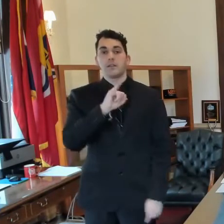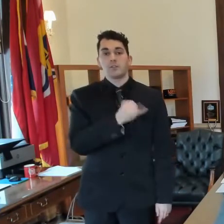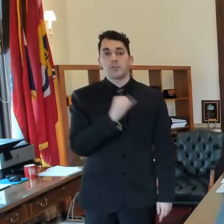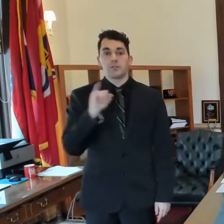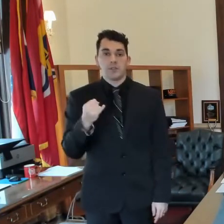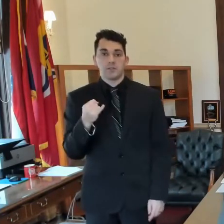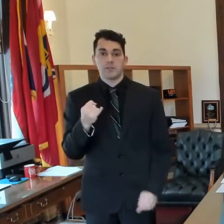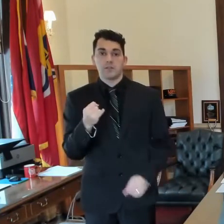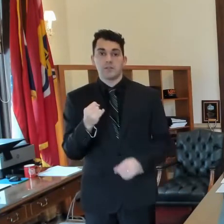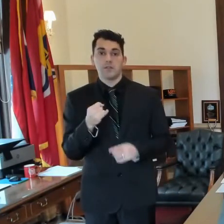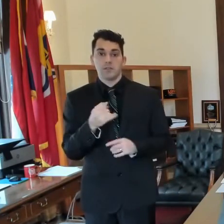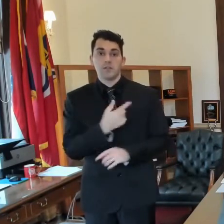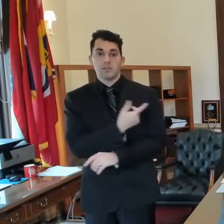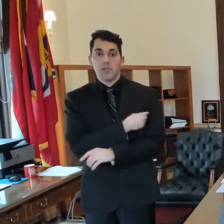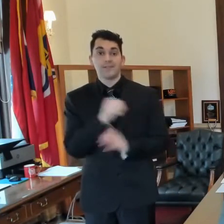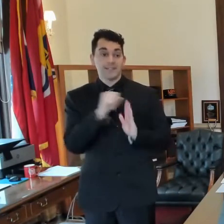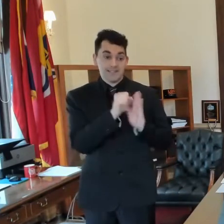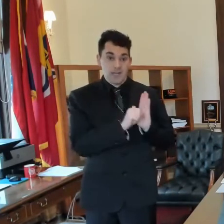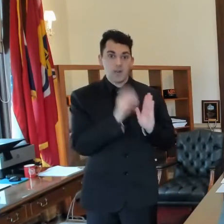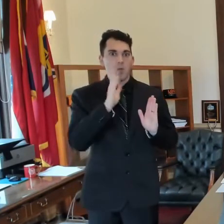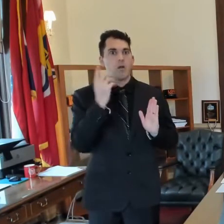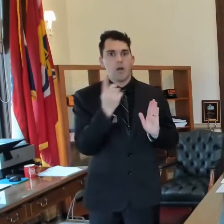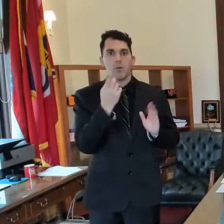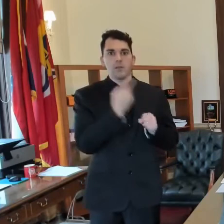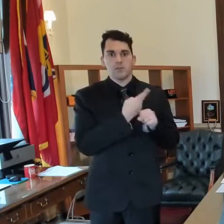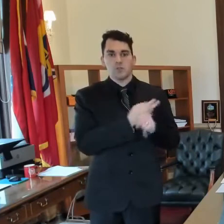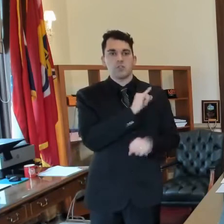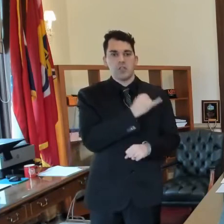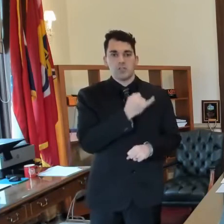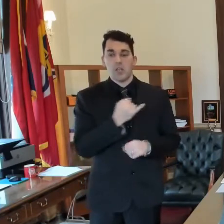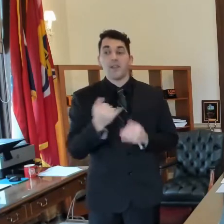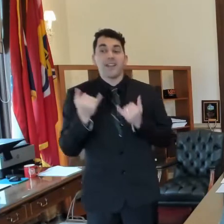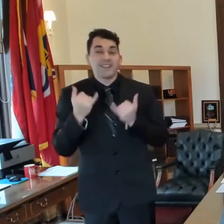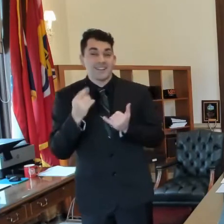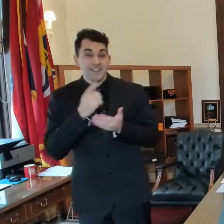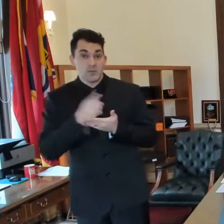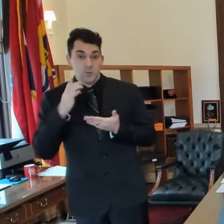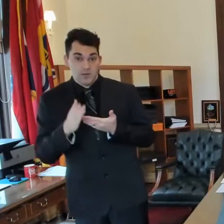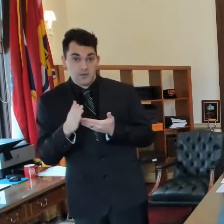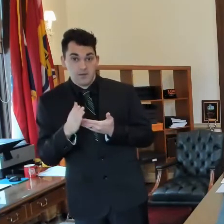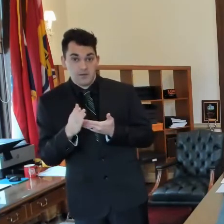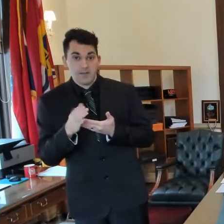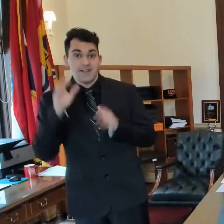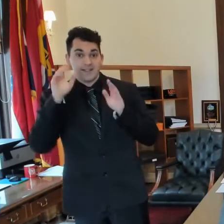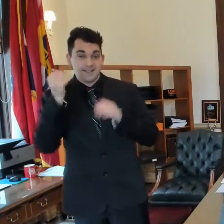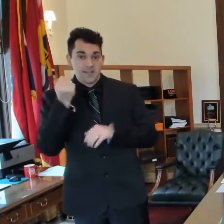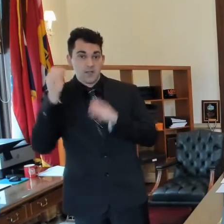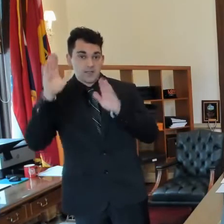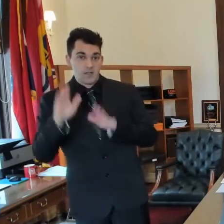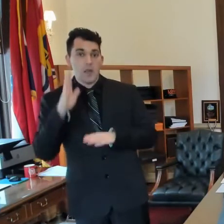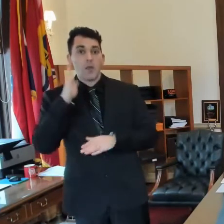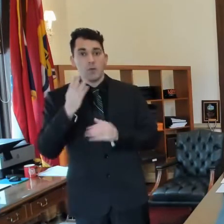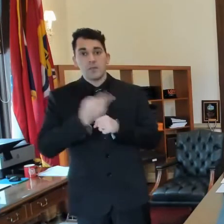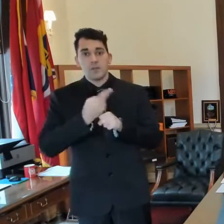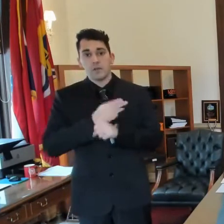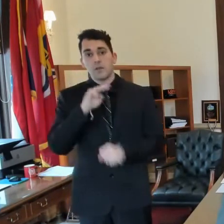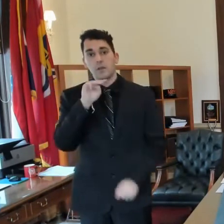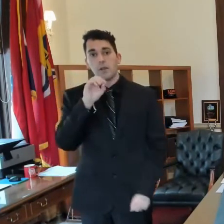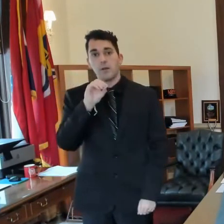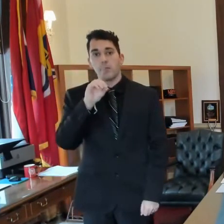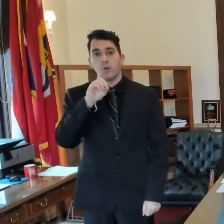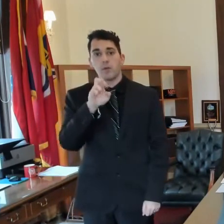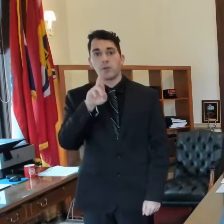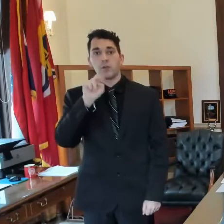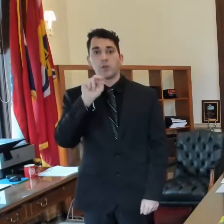uses J&J. This weekend, we will be using Moderna, and that is a 2-shot 4 weeks